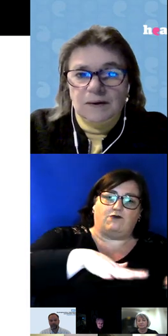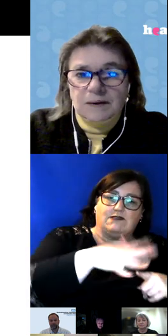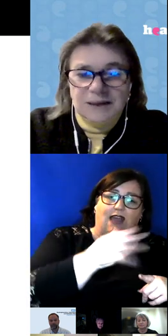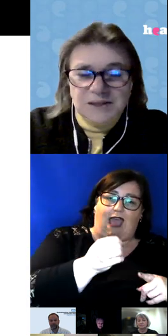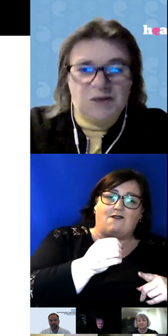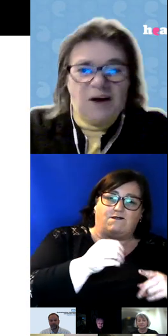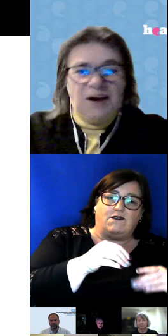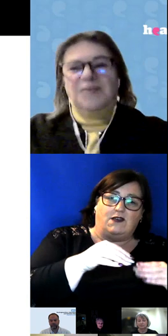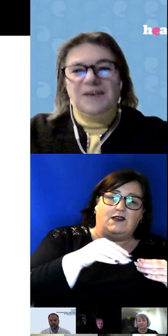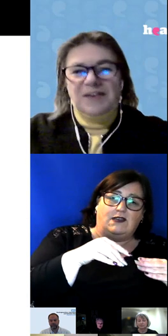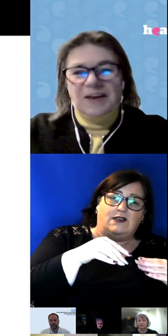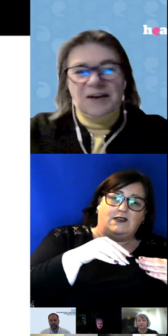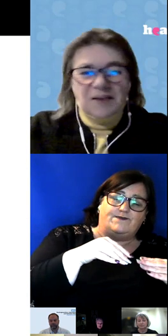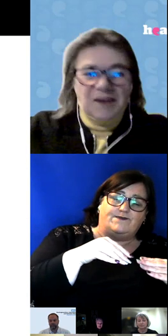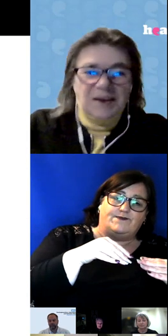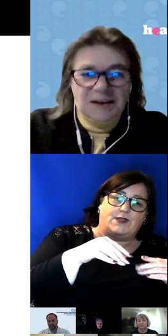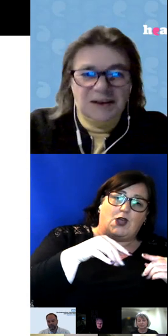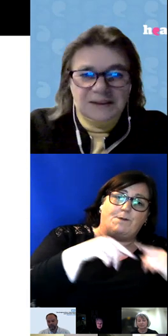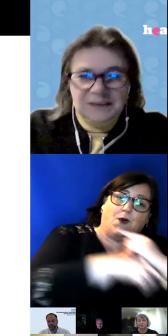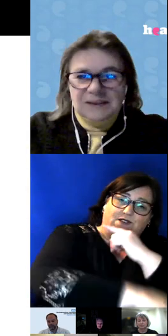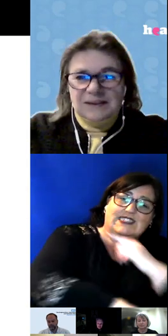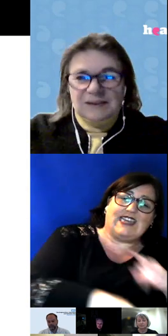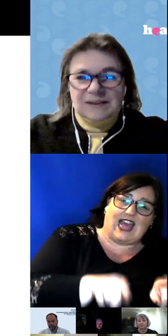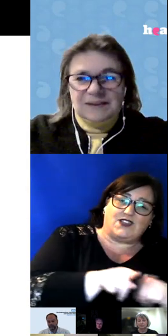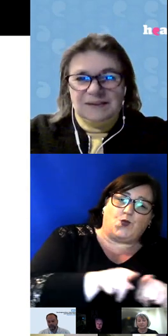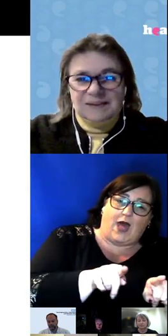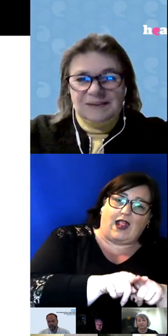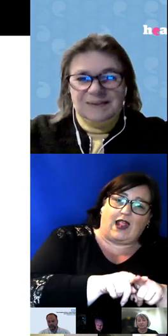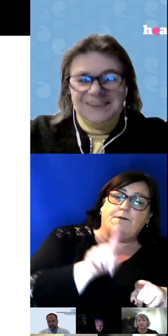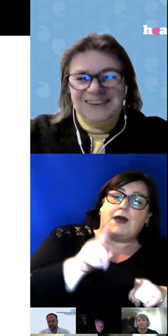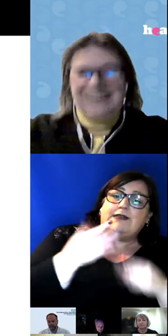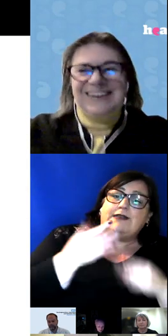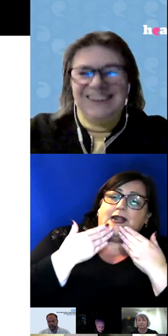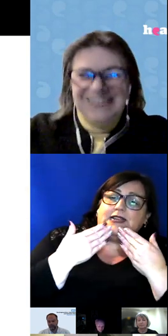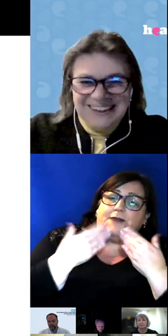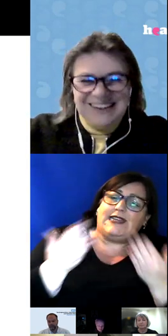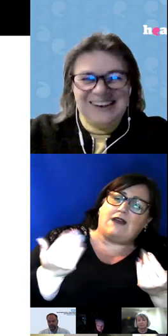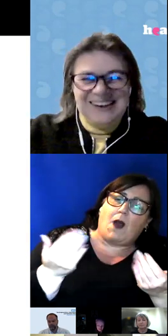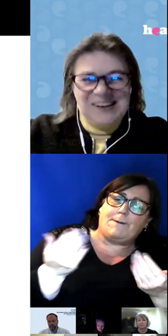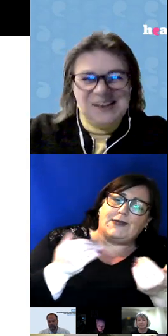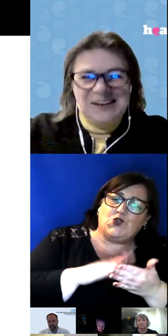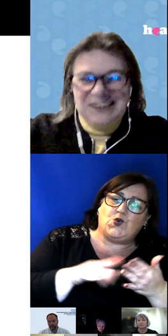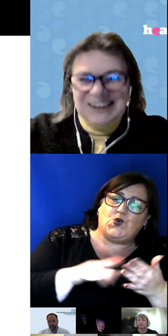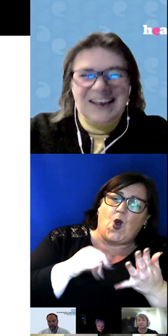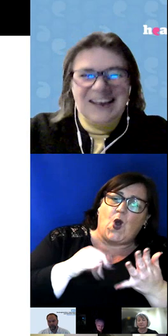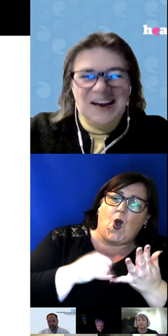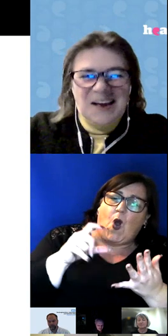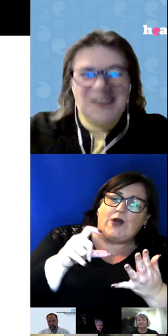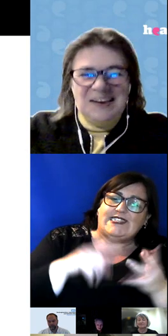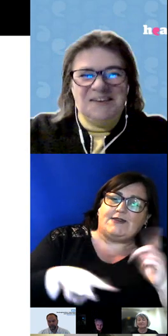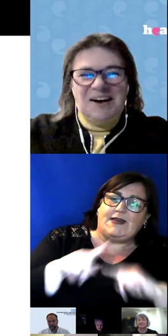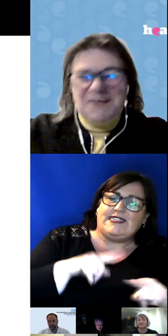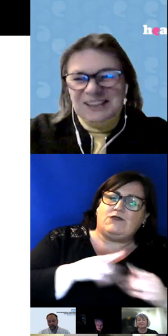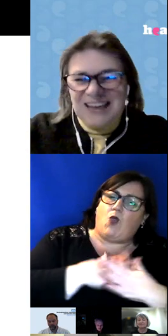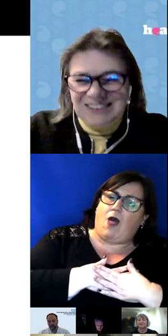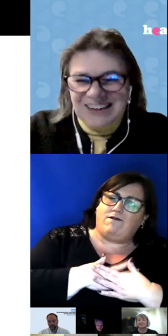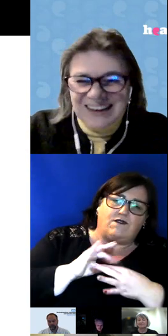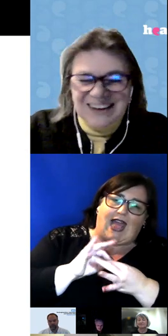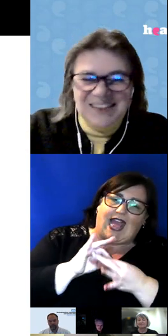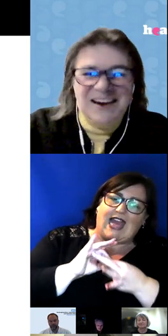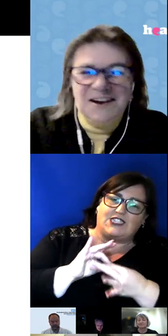that's some response. Great. Anyway. Thank, but do thank, come to HOSC meetings, because we love engagement. Thank you very